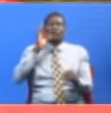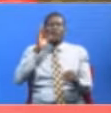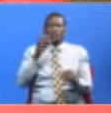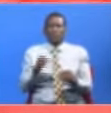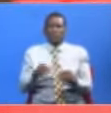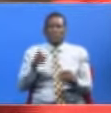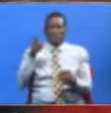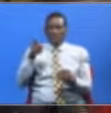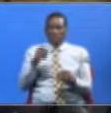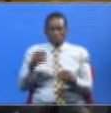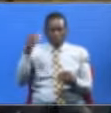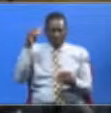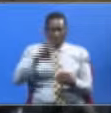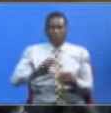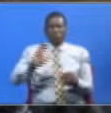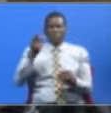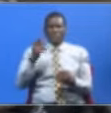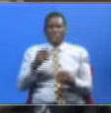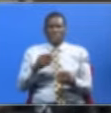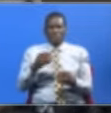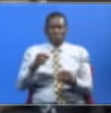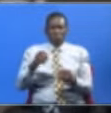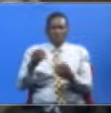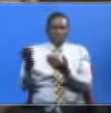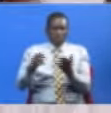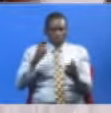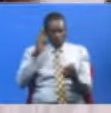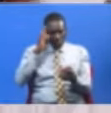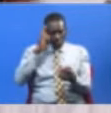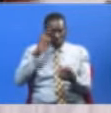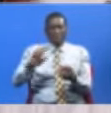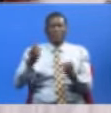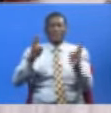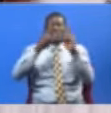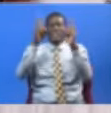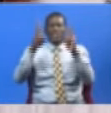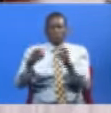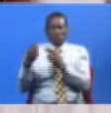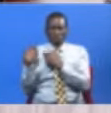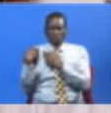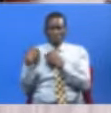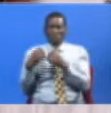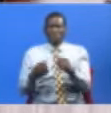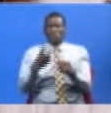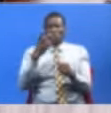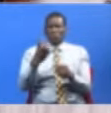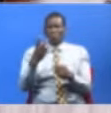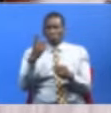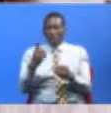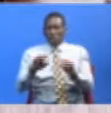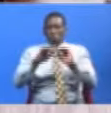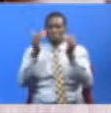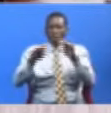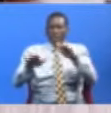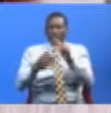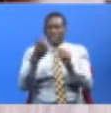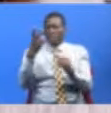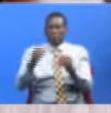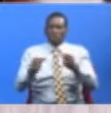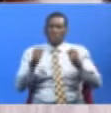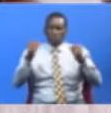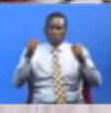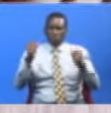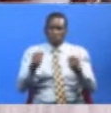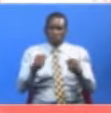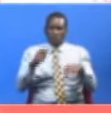on Kenyan soil will evoke memories of his first international assignment during the 2021 World Under-20 Championships held